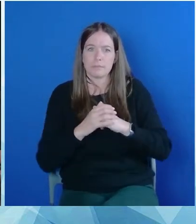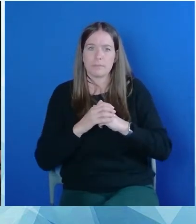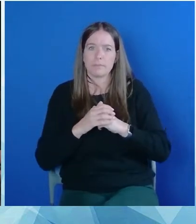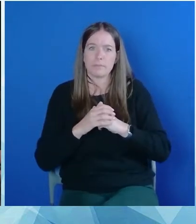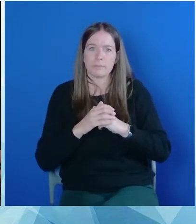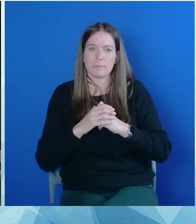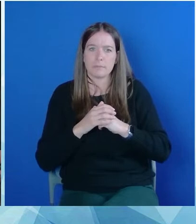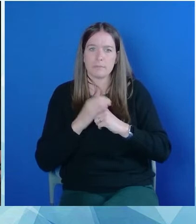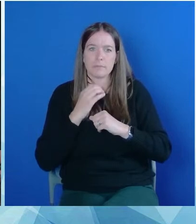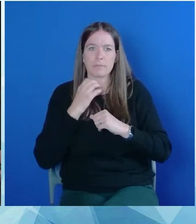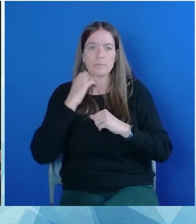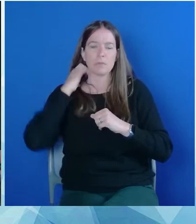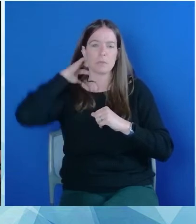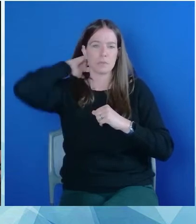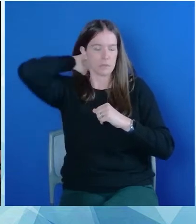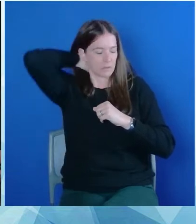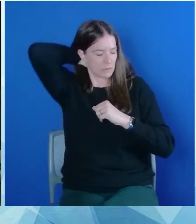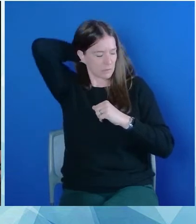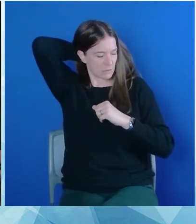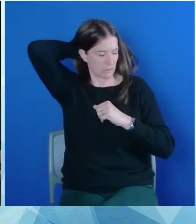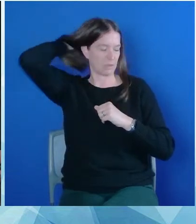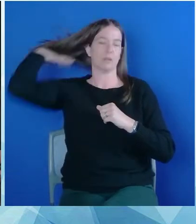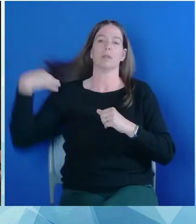there are different kinds of issues,